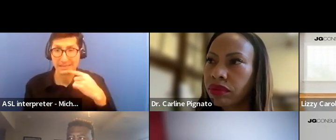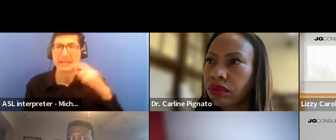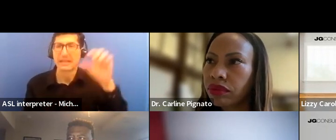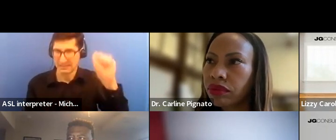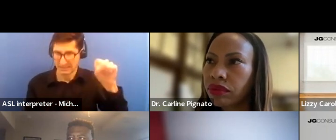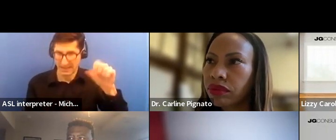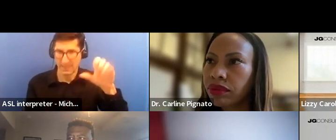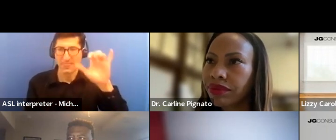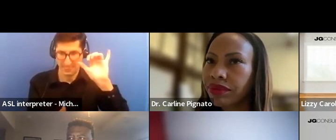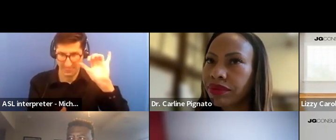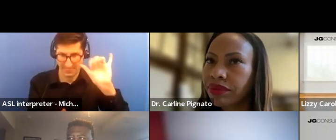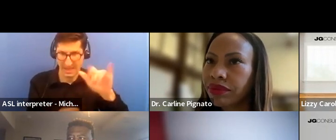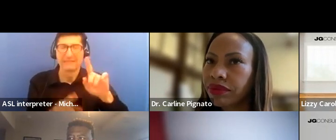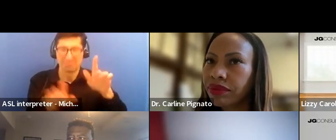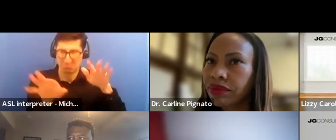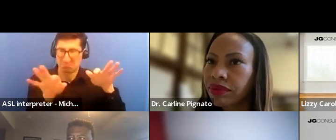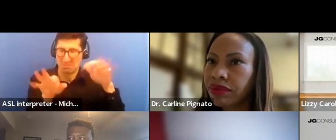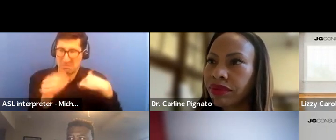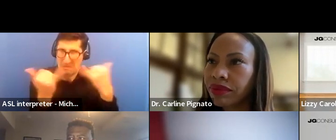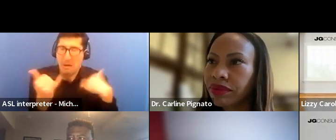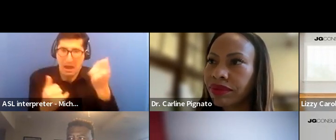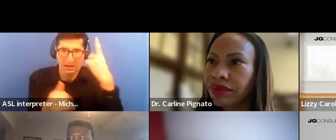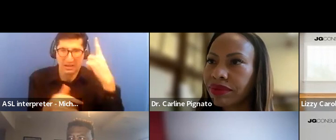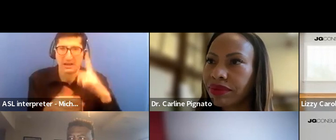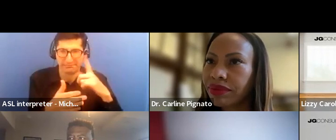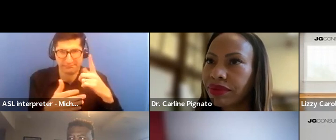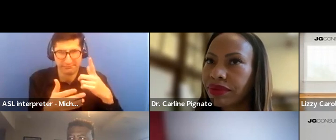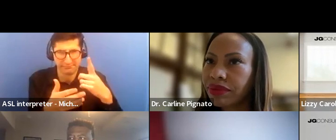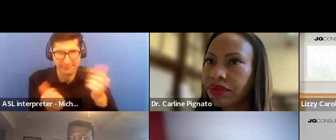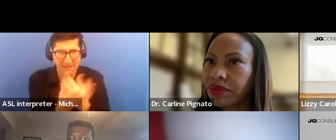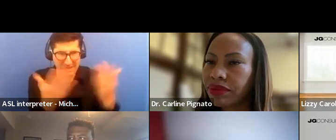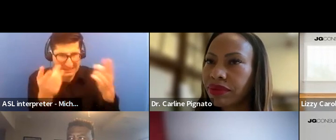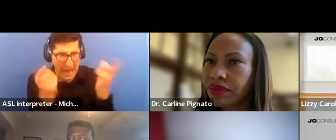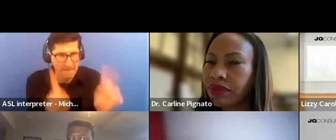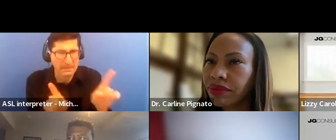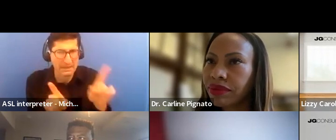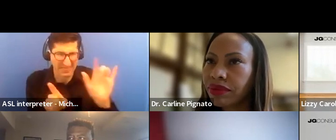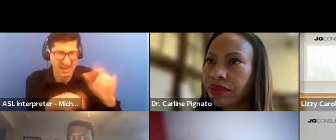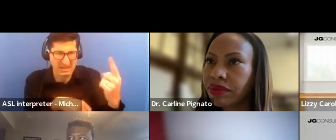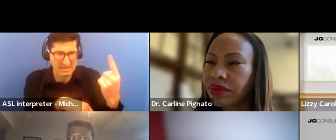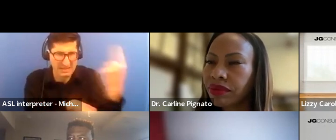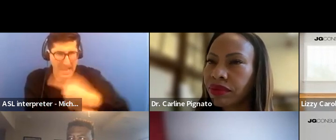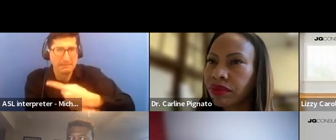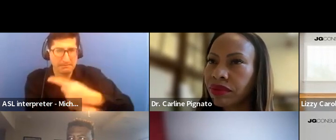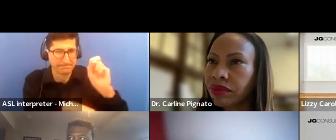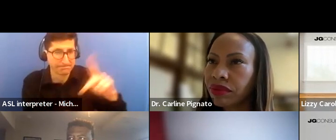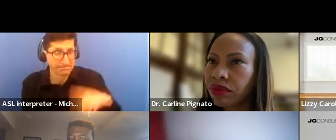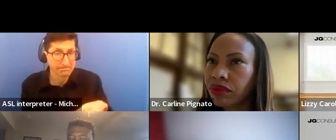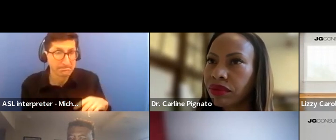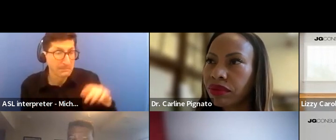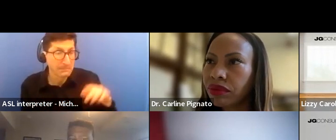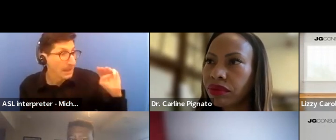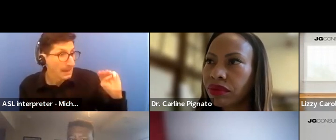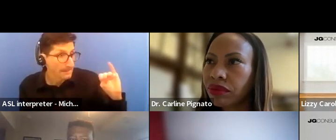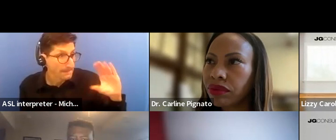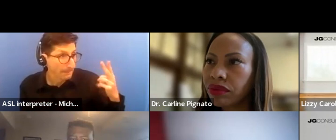you. Okay. All right. So, Michael, did you have something about that piece of information